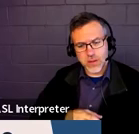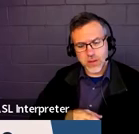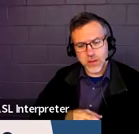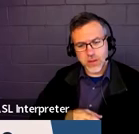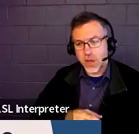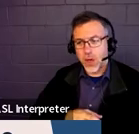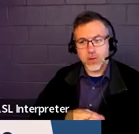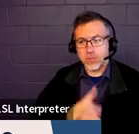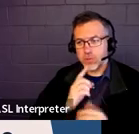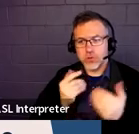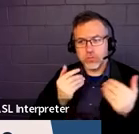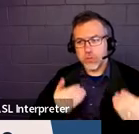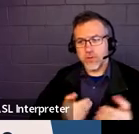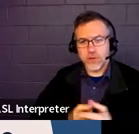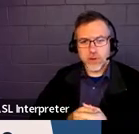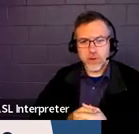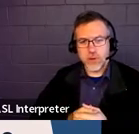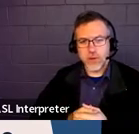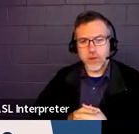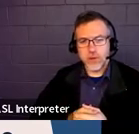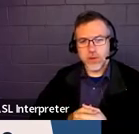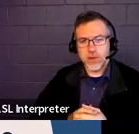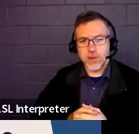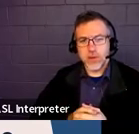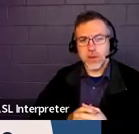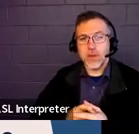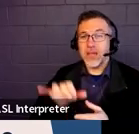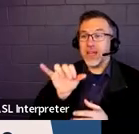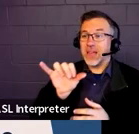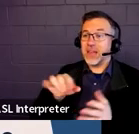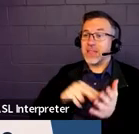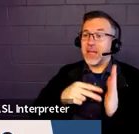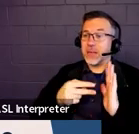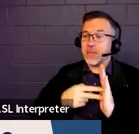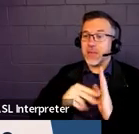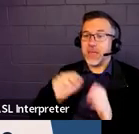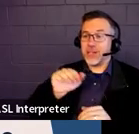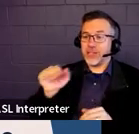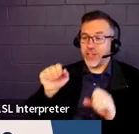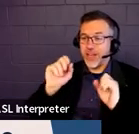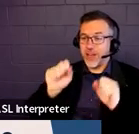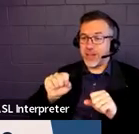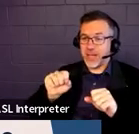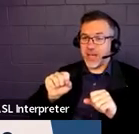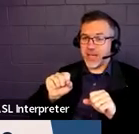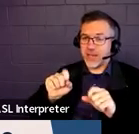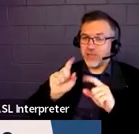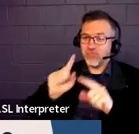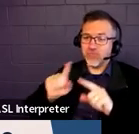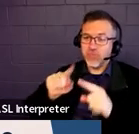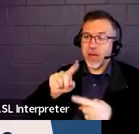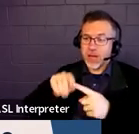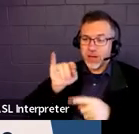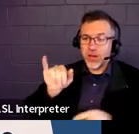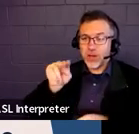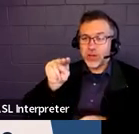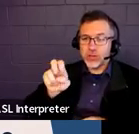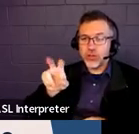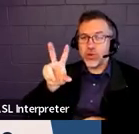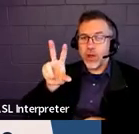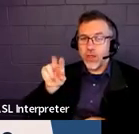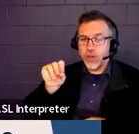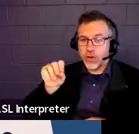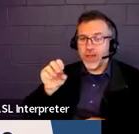go for it. Okay. Does this mean a child can attend until June 30th of the school year or their actual